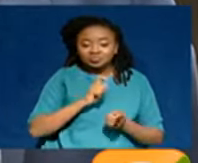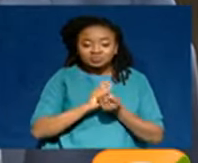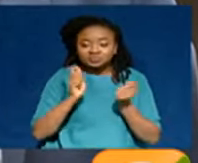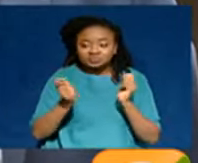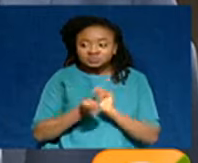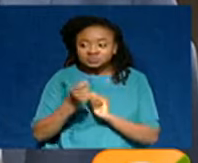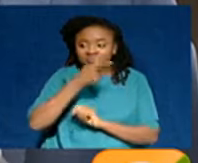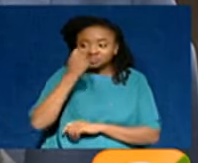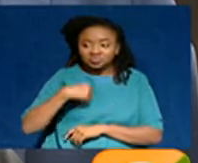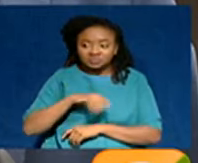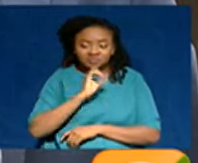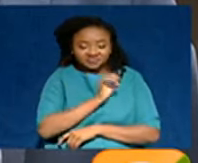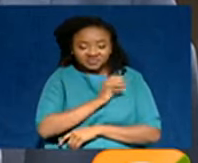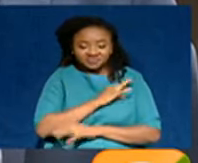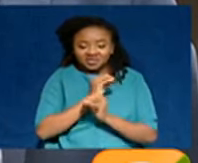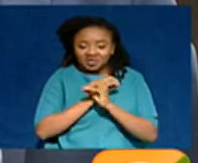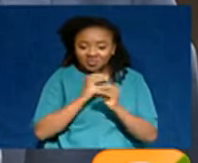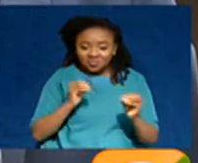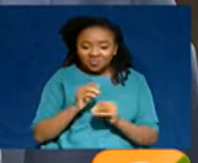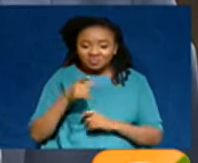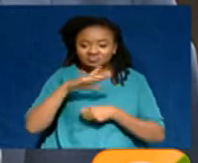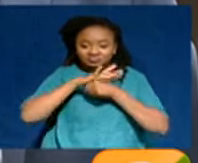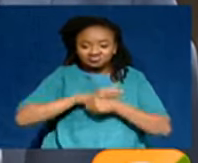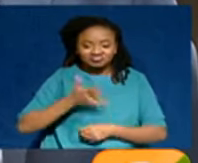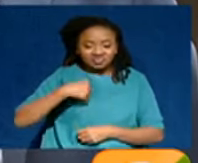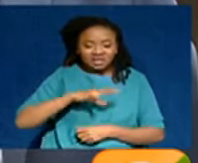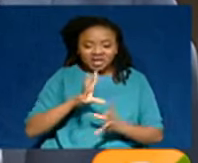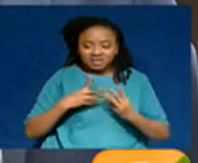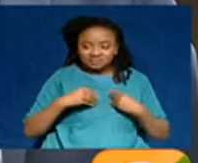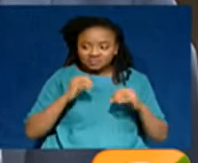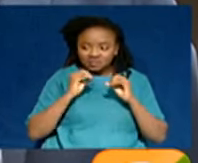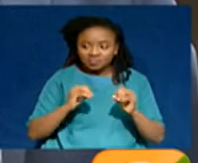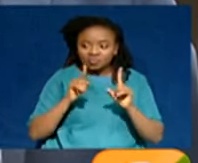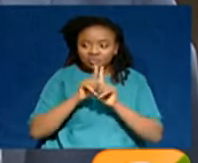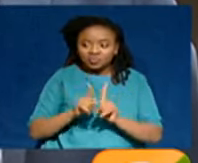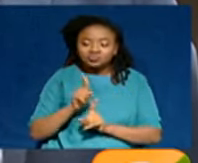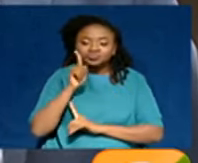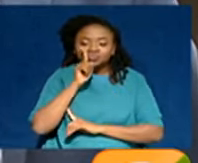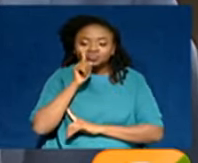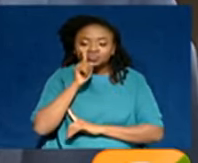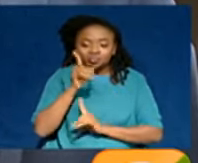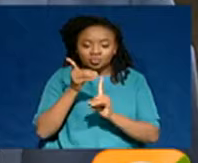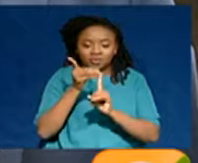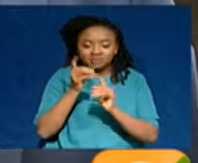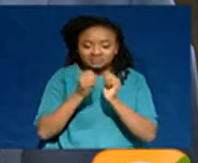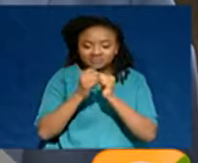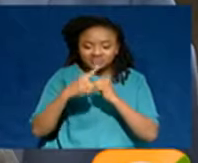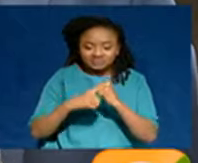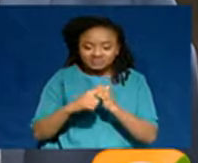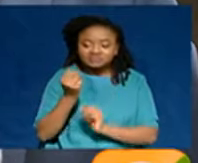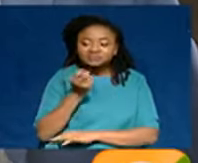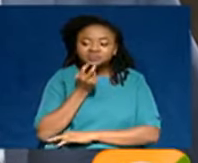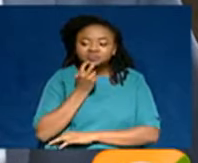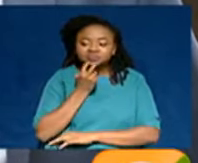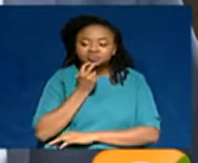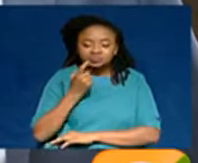the threats, because of victimization. And tomorrow, 16th Tuesday, we will be